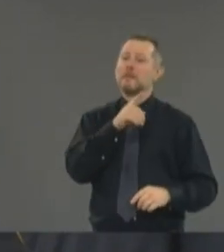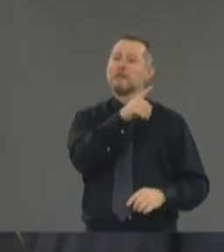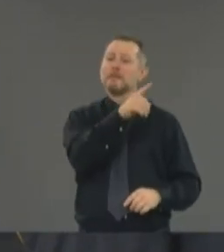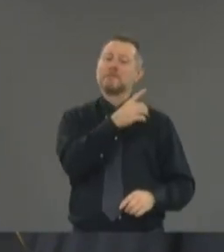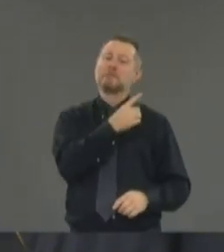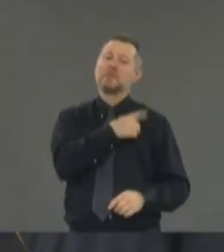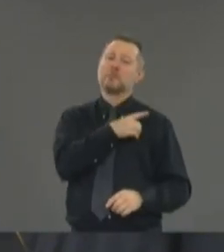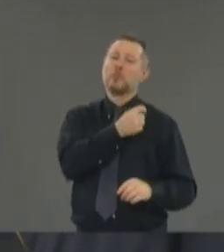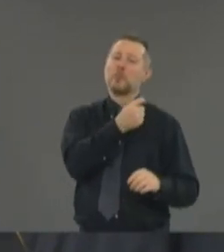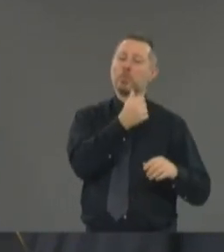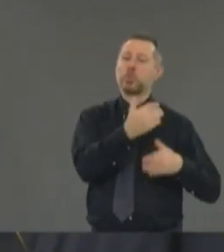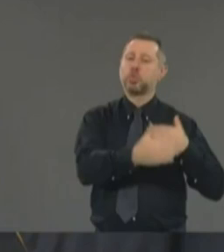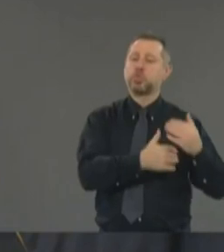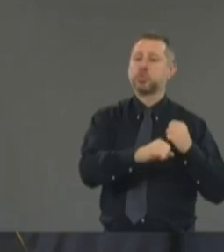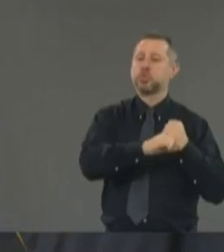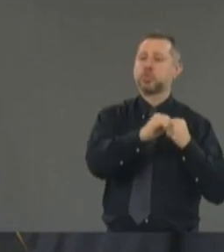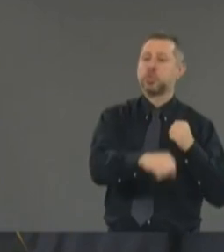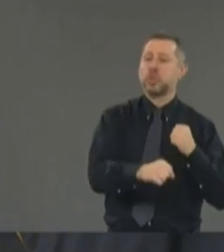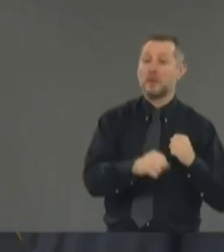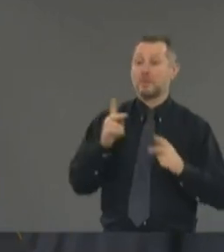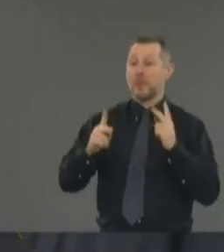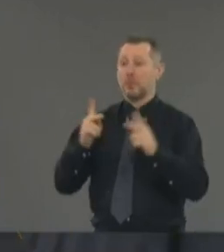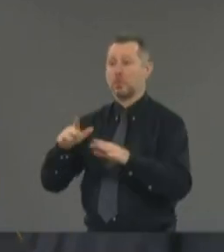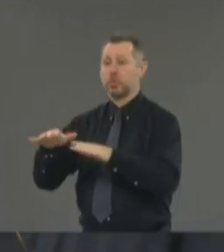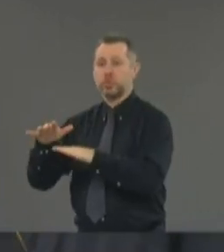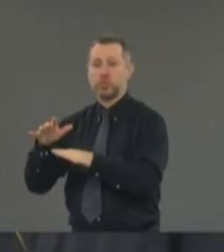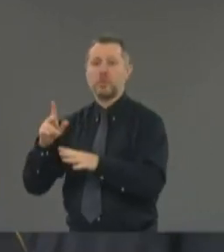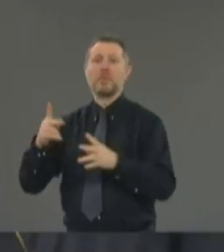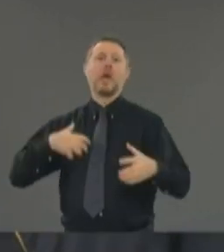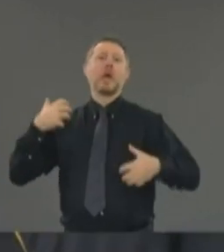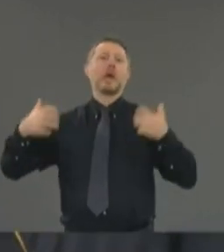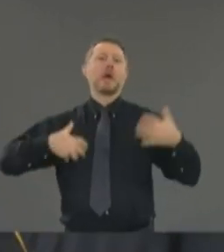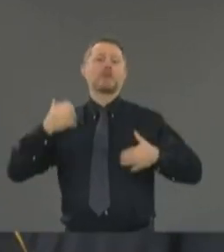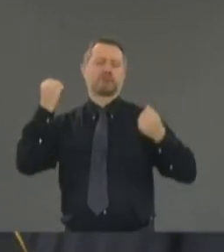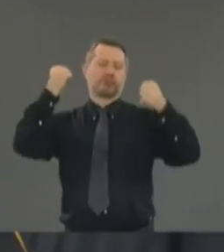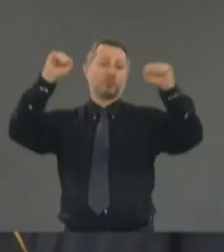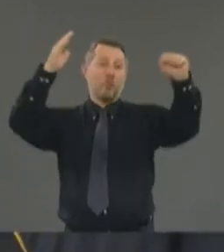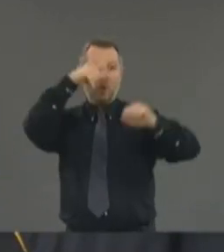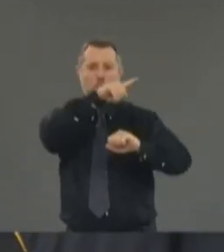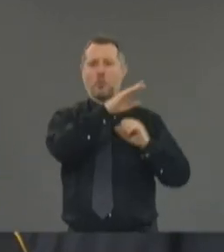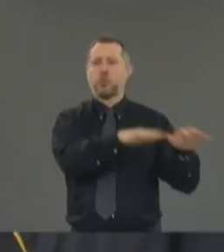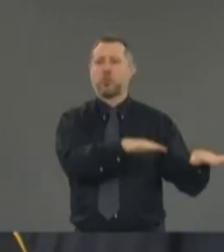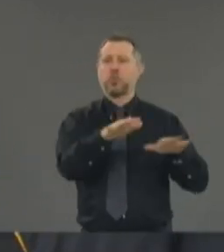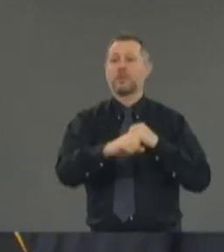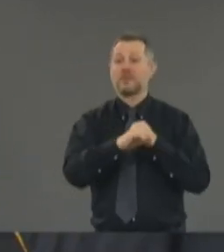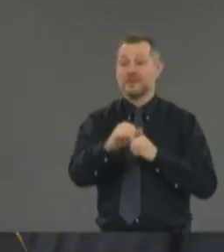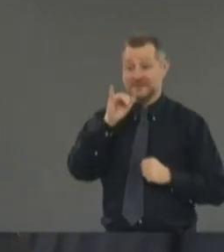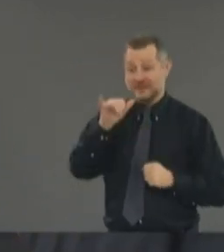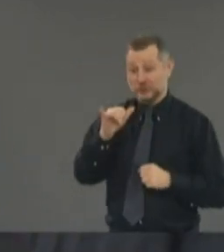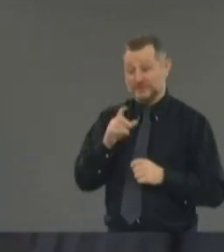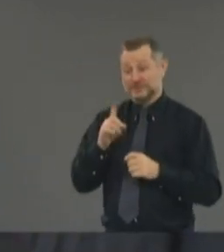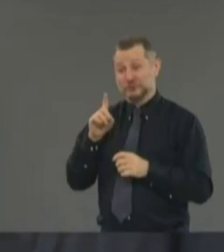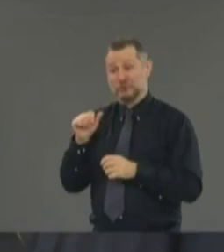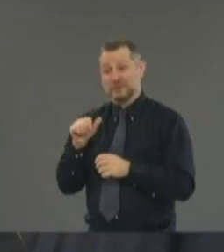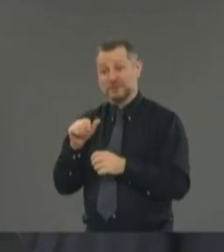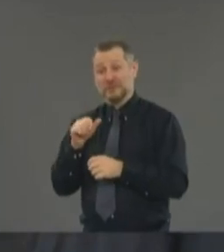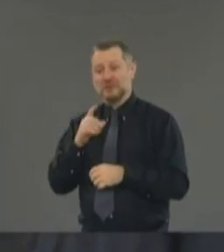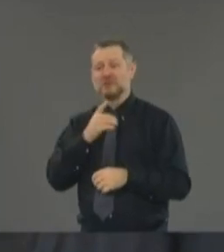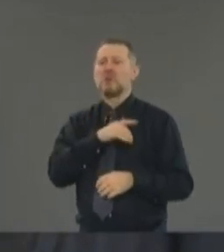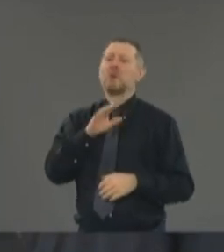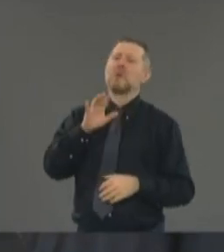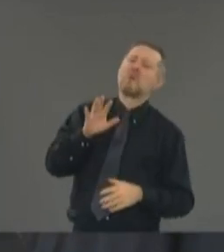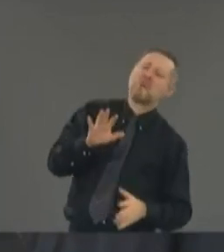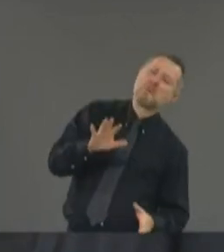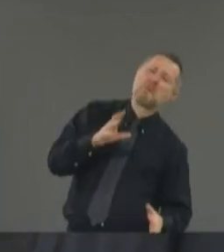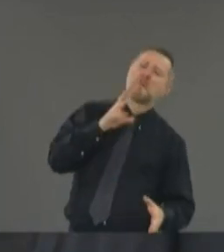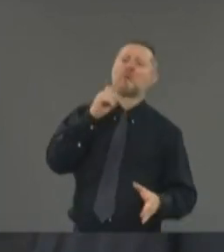itself caused issues. Remember, the district attorney came out and said initially, well, there's other